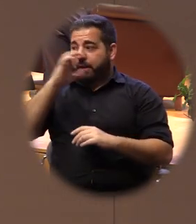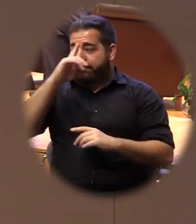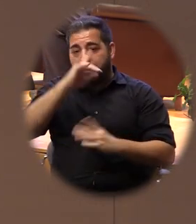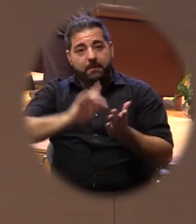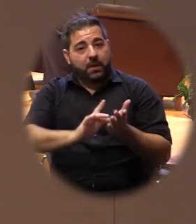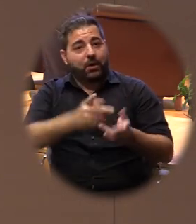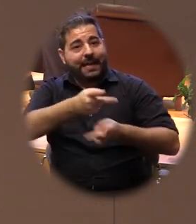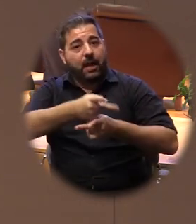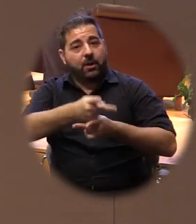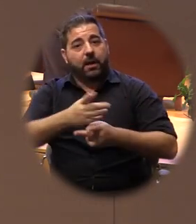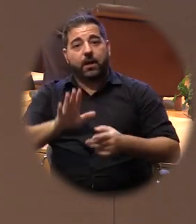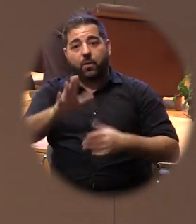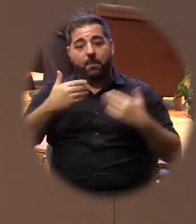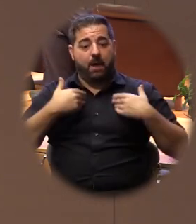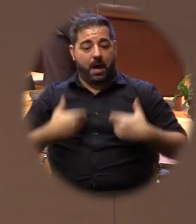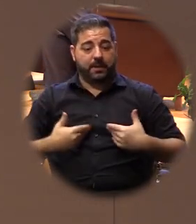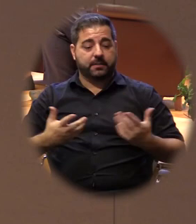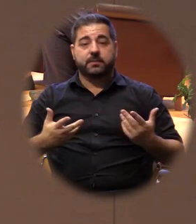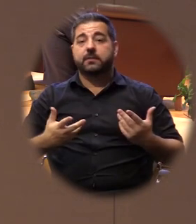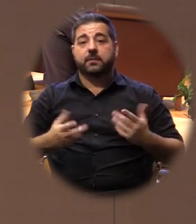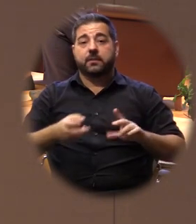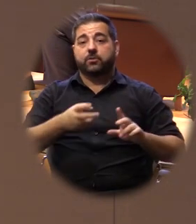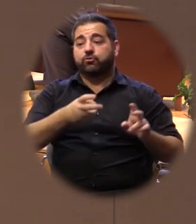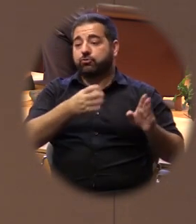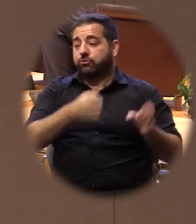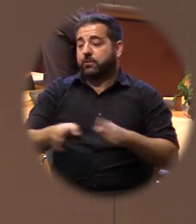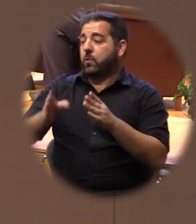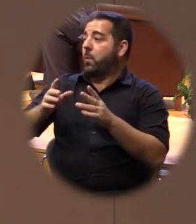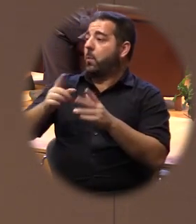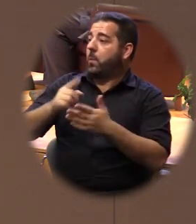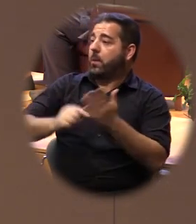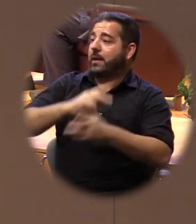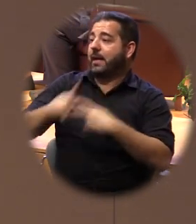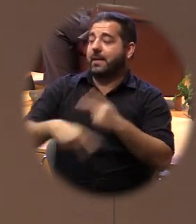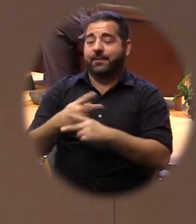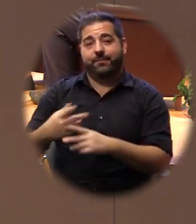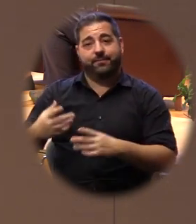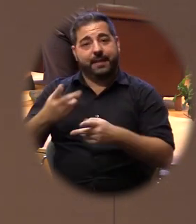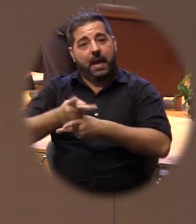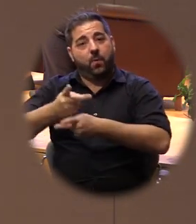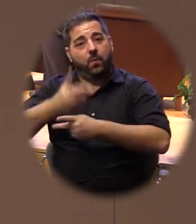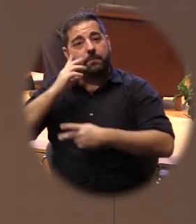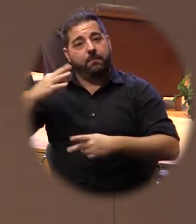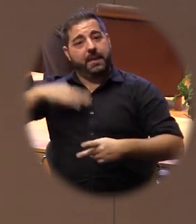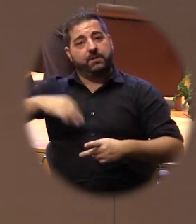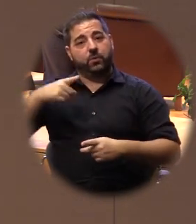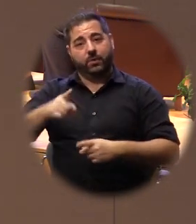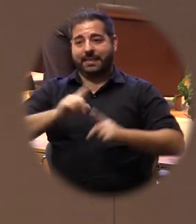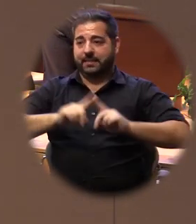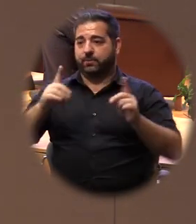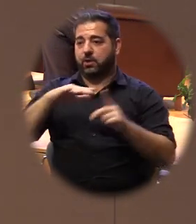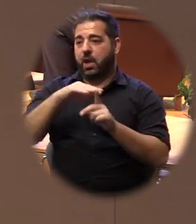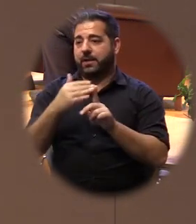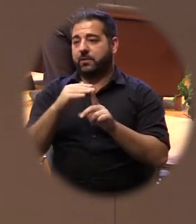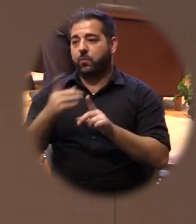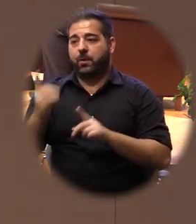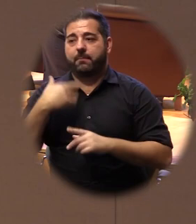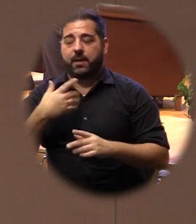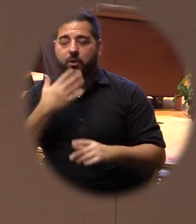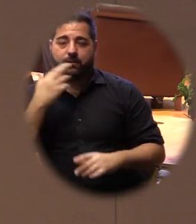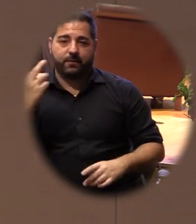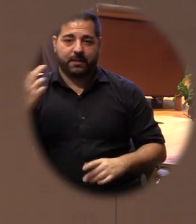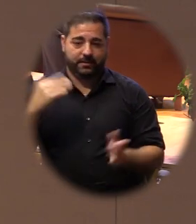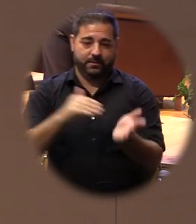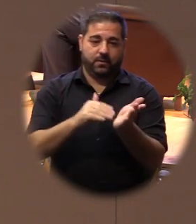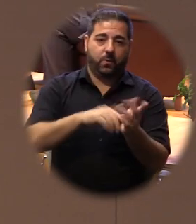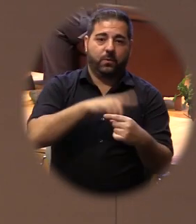and the facts of your body shift what care is going to be useful to you, that's a different context. I have a friend who's a physician who, when she